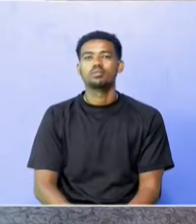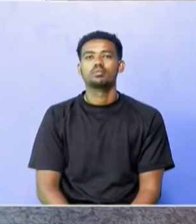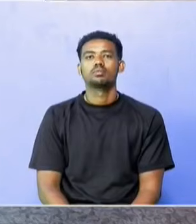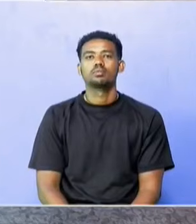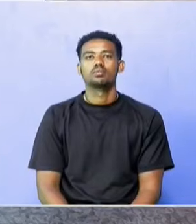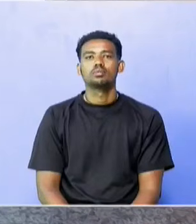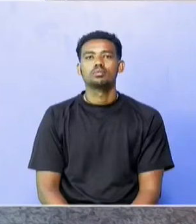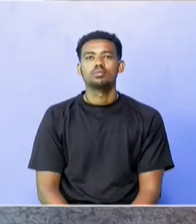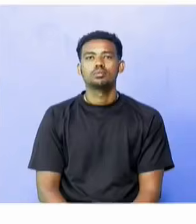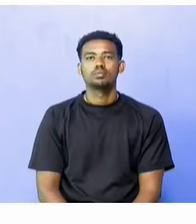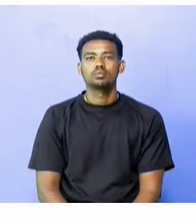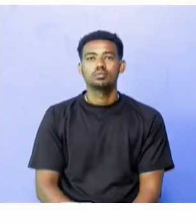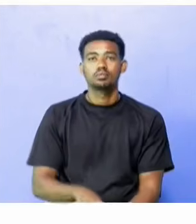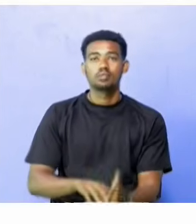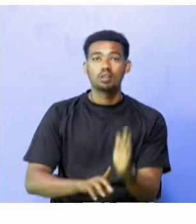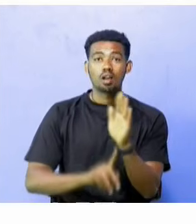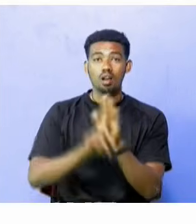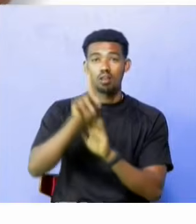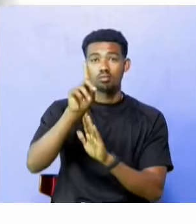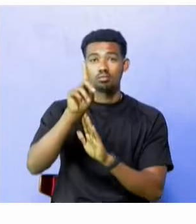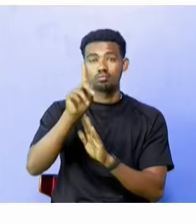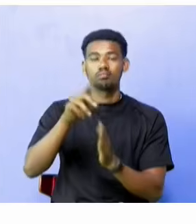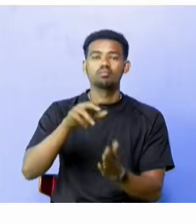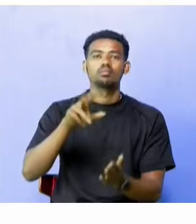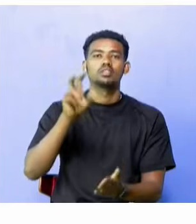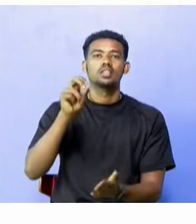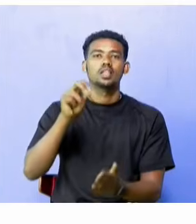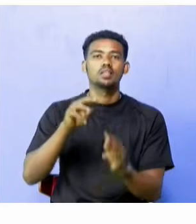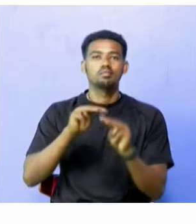30 meters high, okay? And